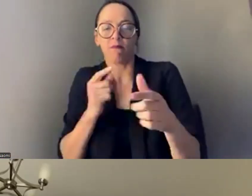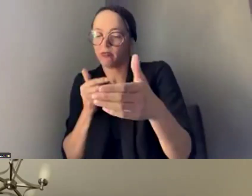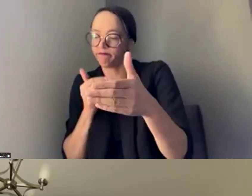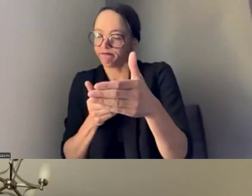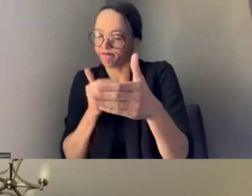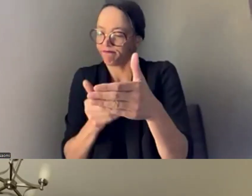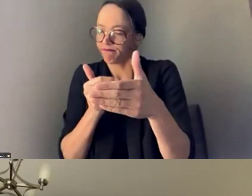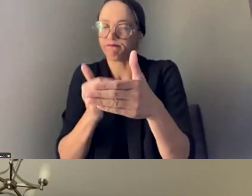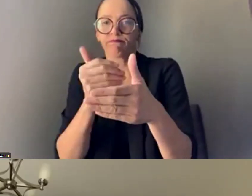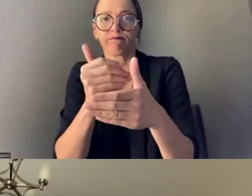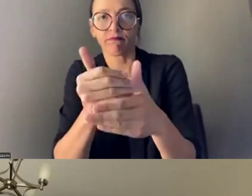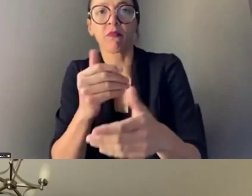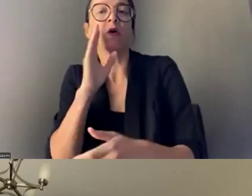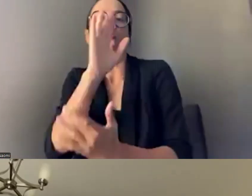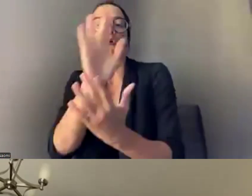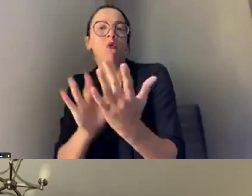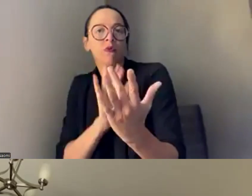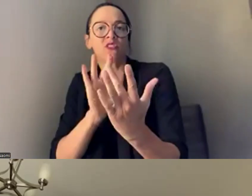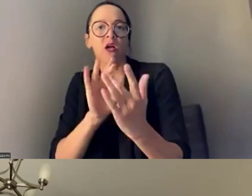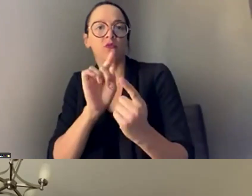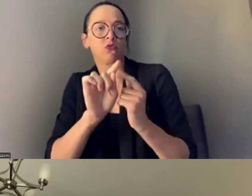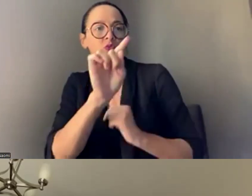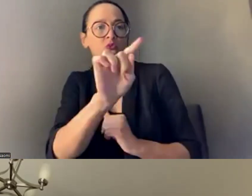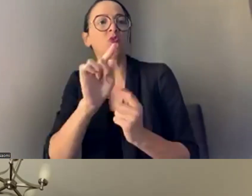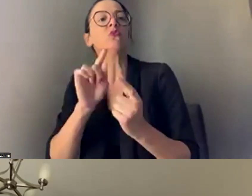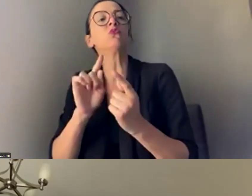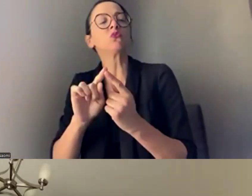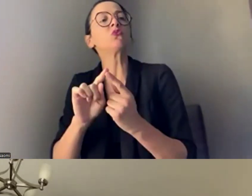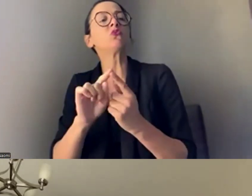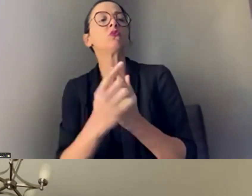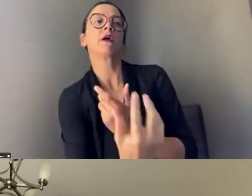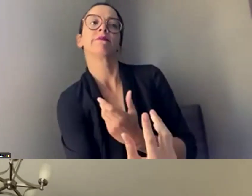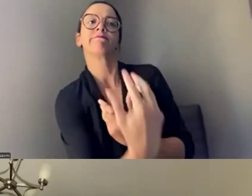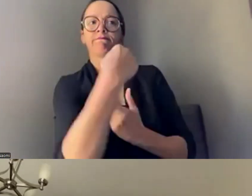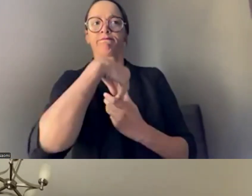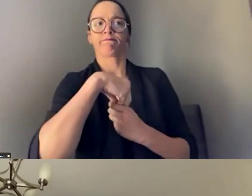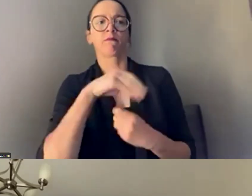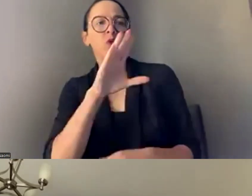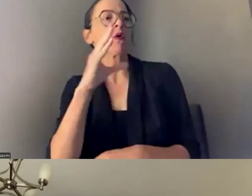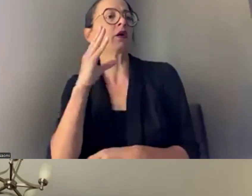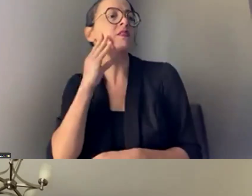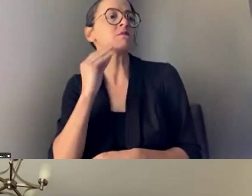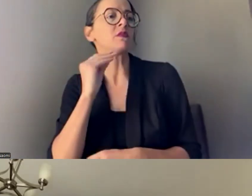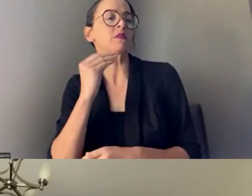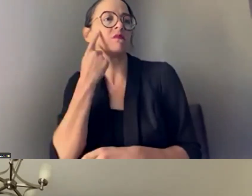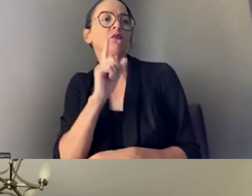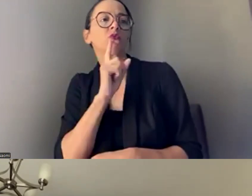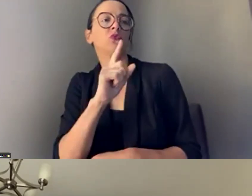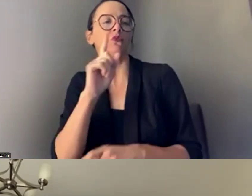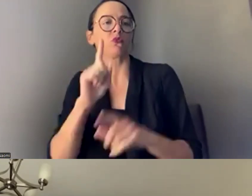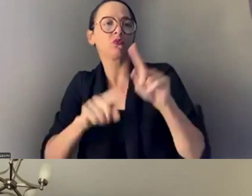Thank you. Thank you. Thank you. And we have one final hand up, Peter Mendoza. Thank you for being here, Peter.